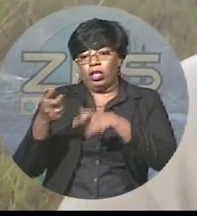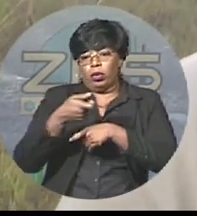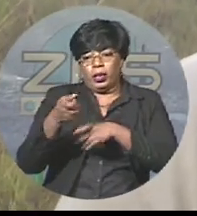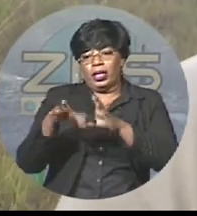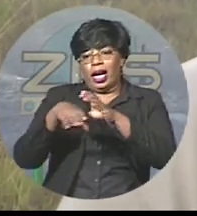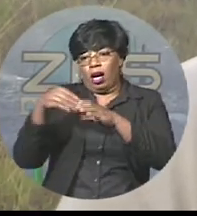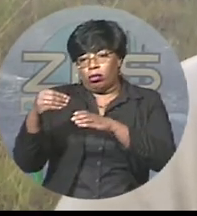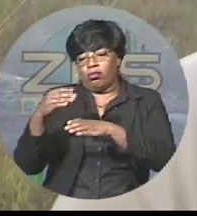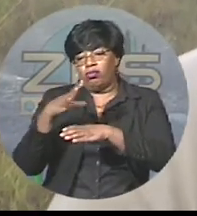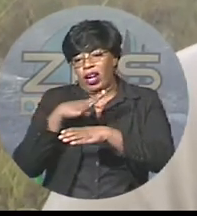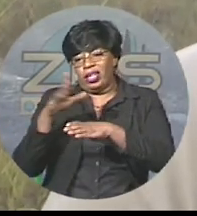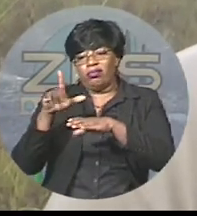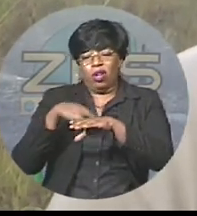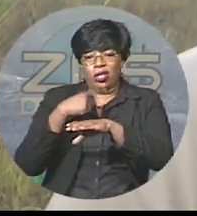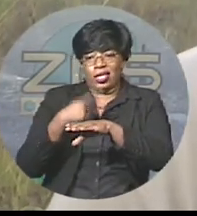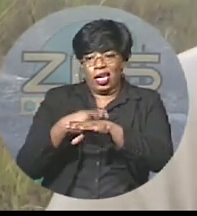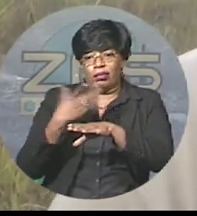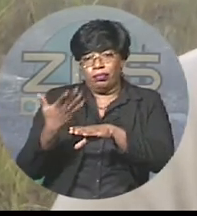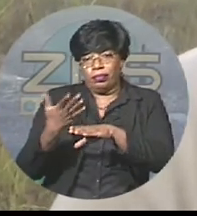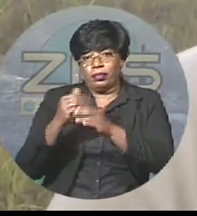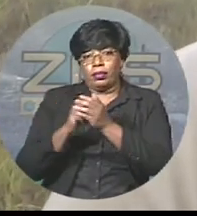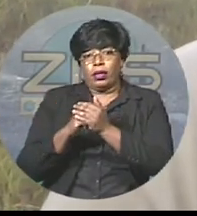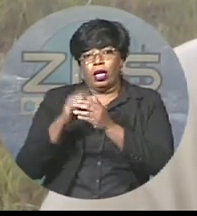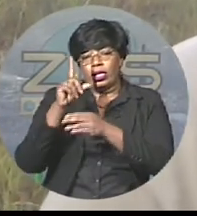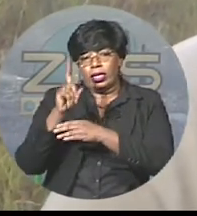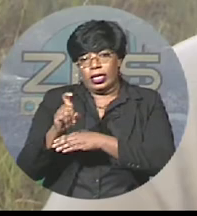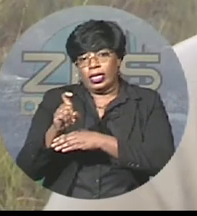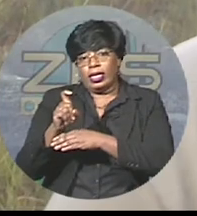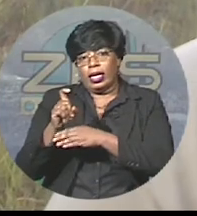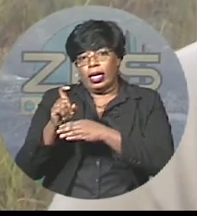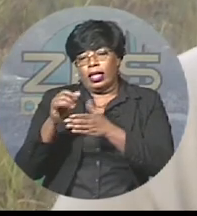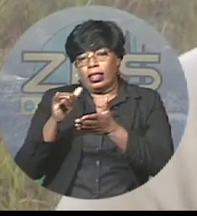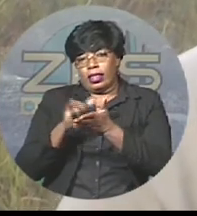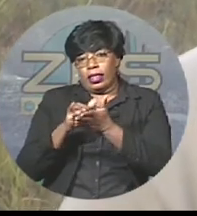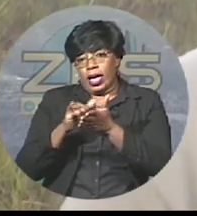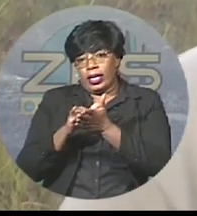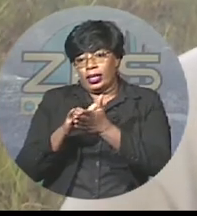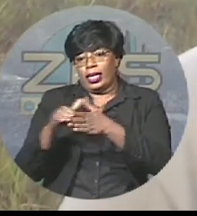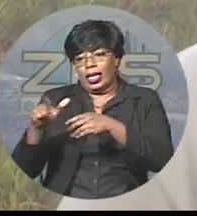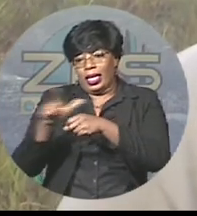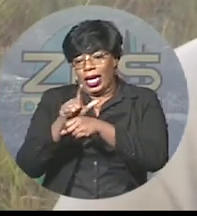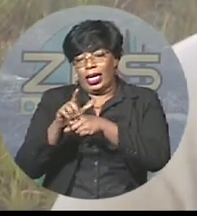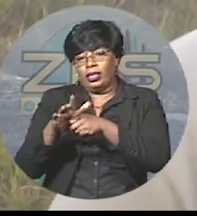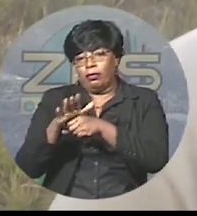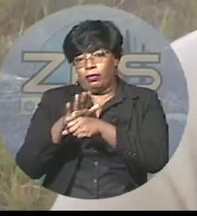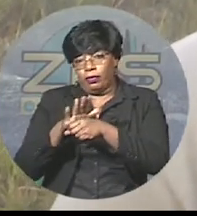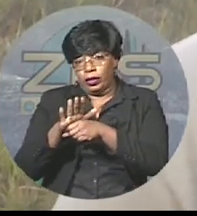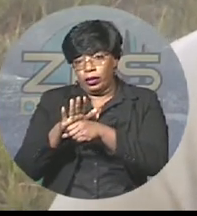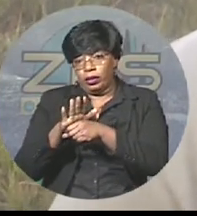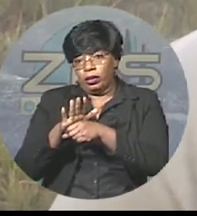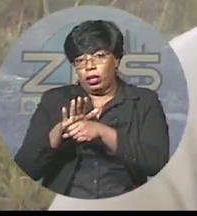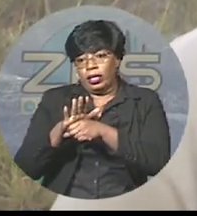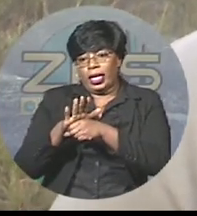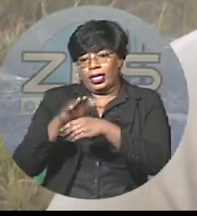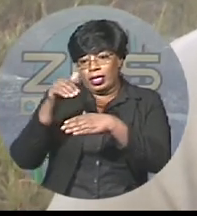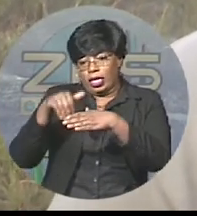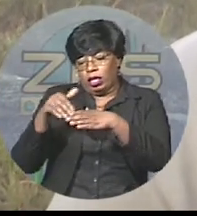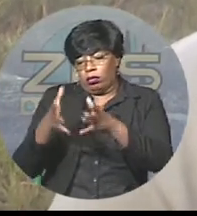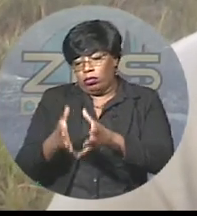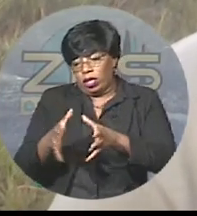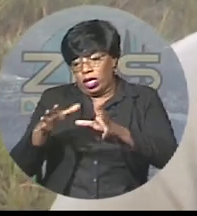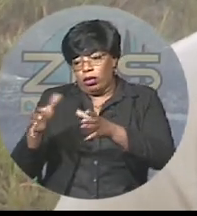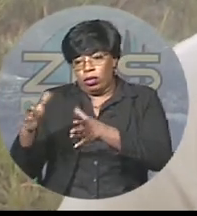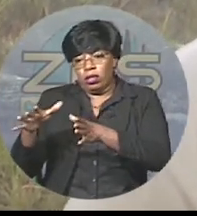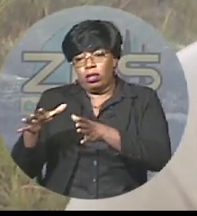extinguished a long time ago. And all it means now that the efforts at the landfill is because it's deep rooted. There are smoke pockets